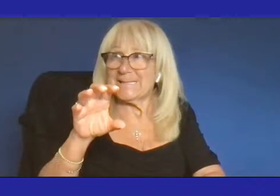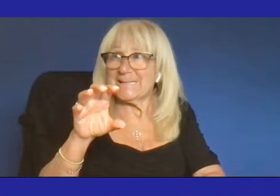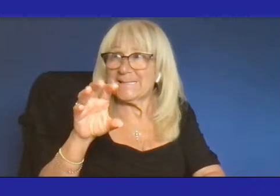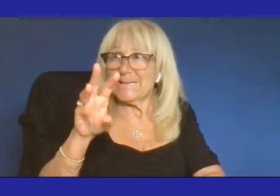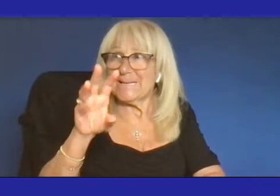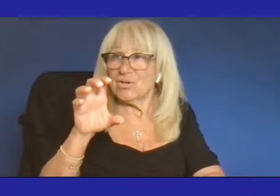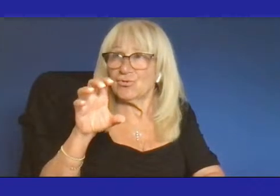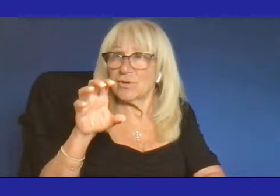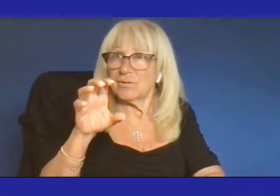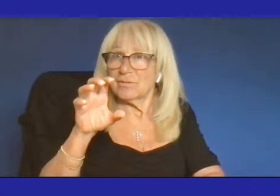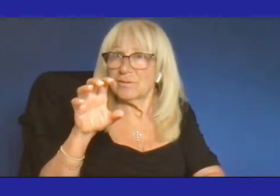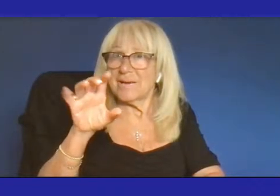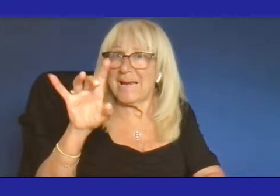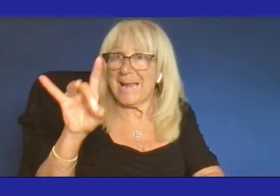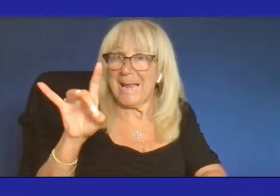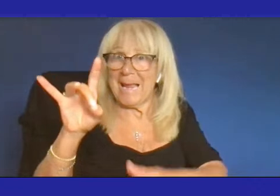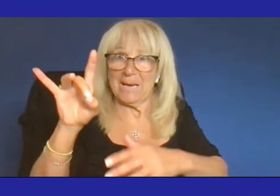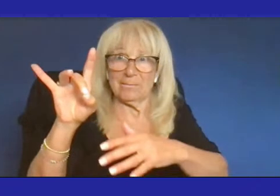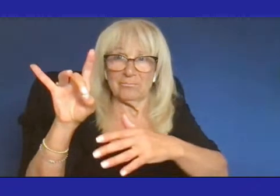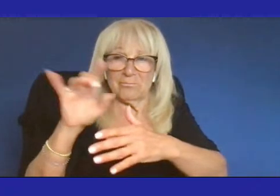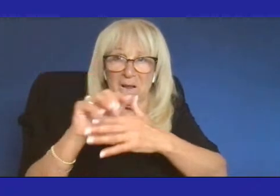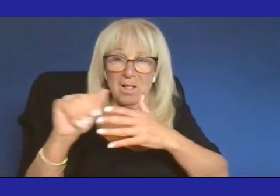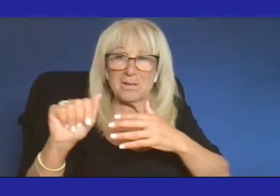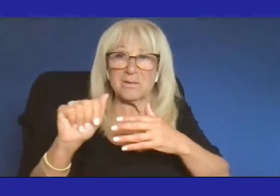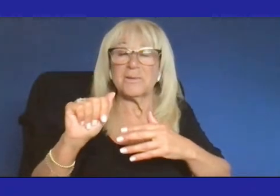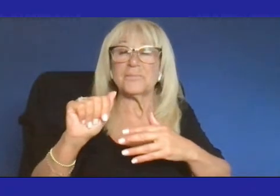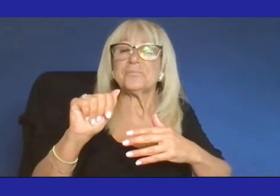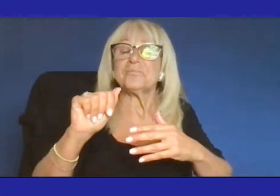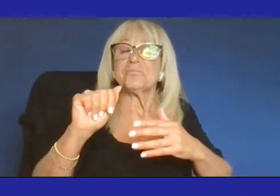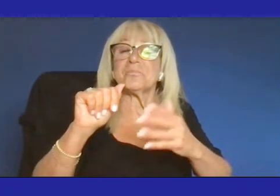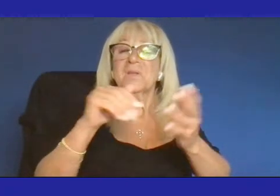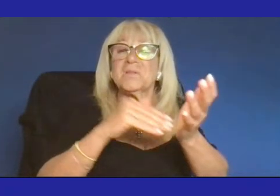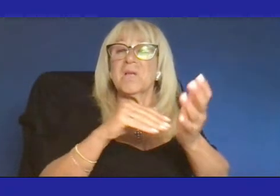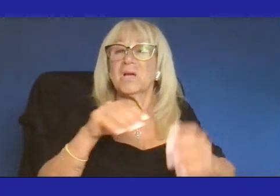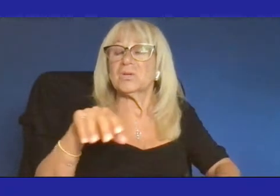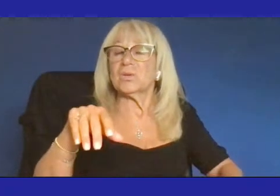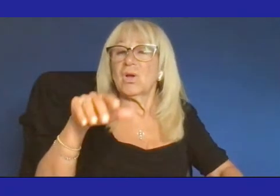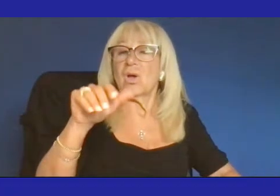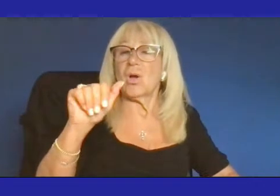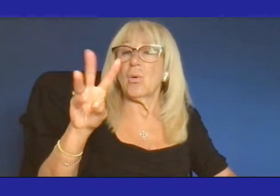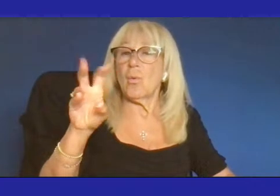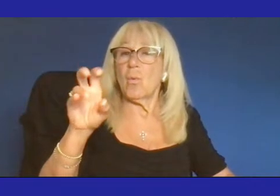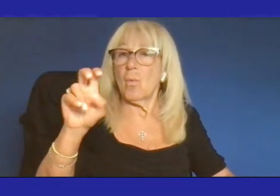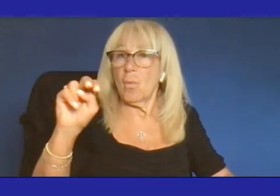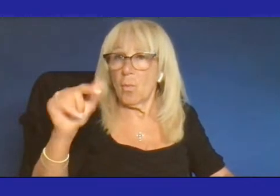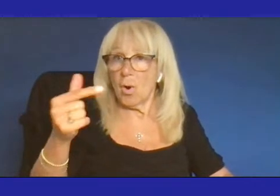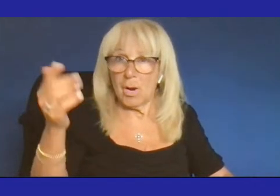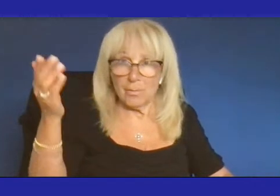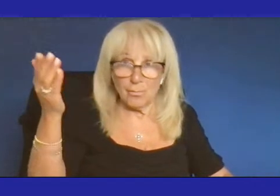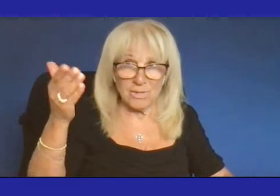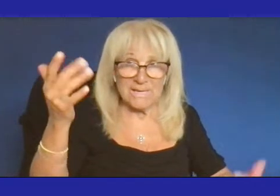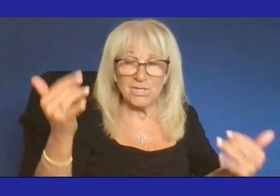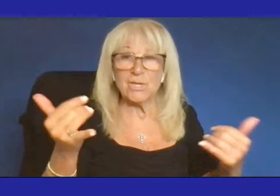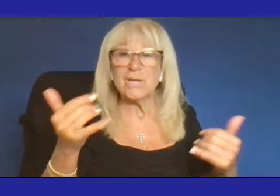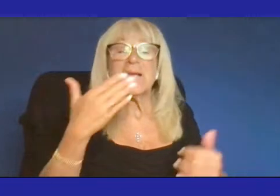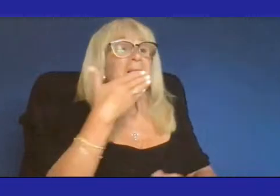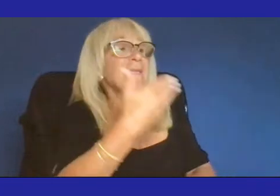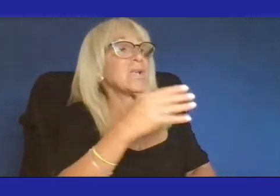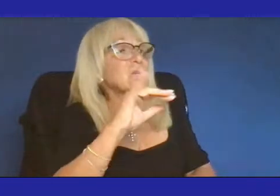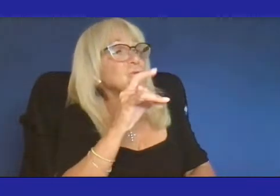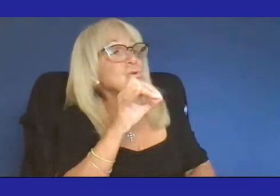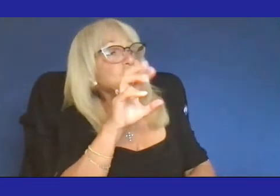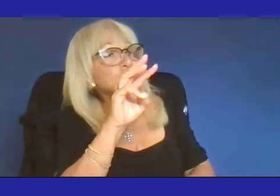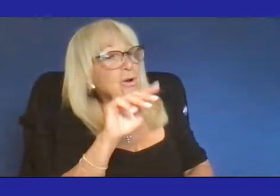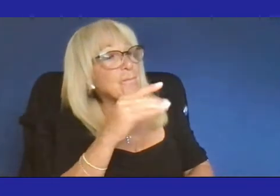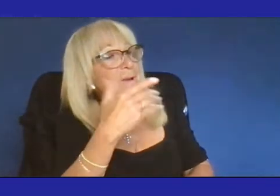Dr. Luong will give the presentation. Thank you. Thank you, Jeremy. Thank you, board.